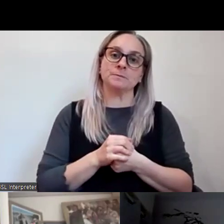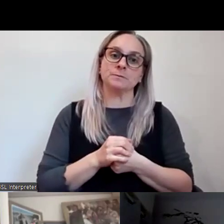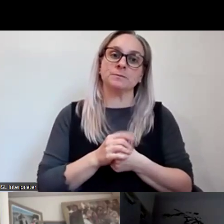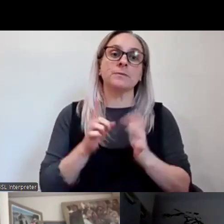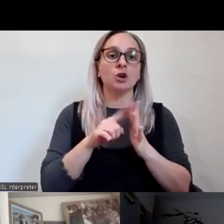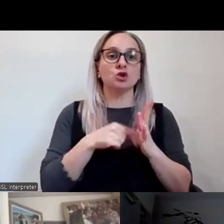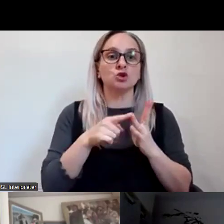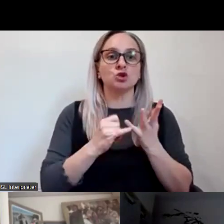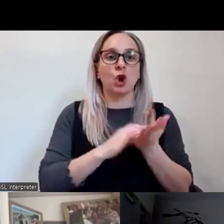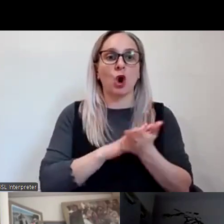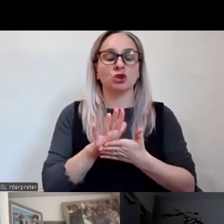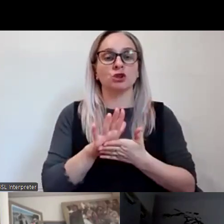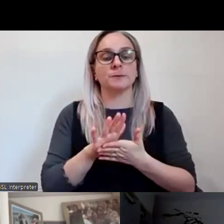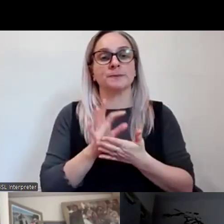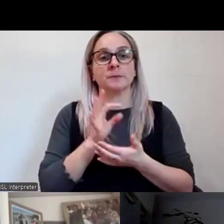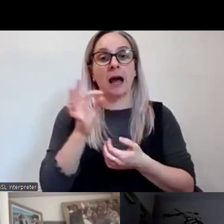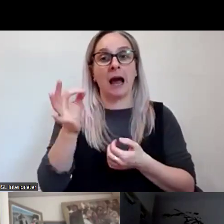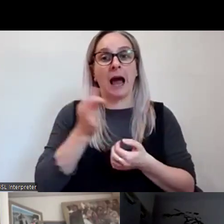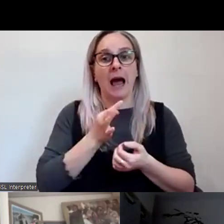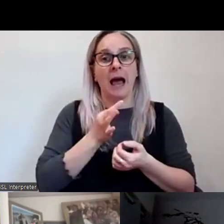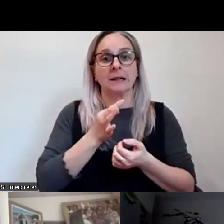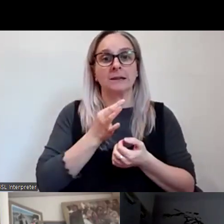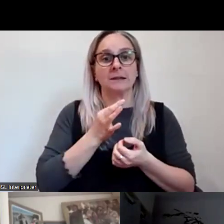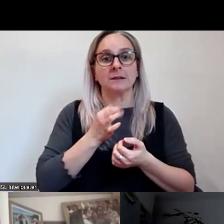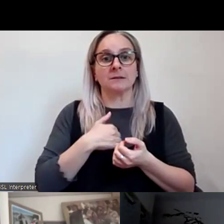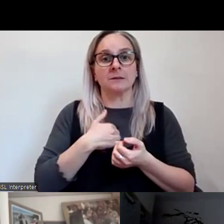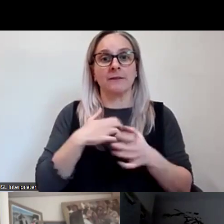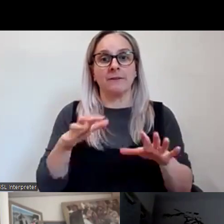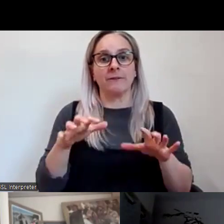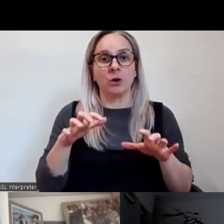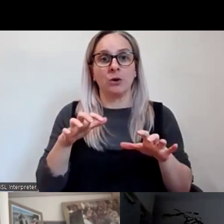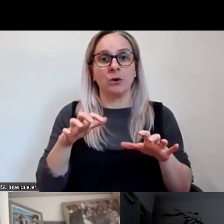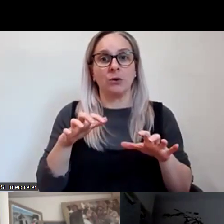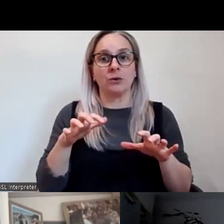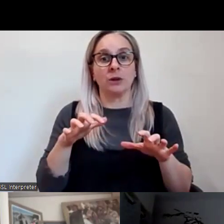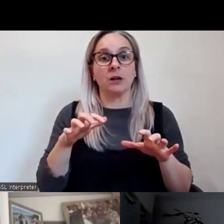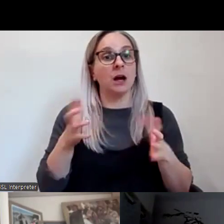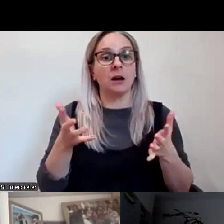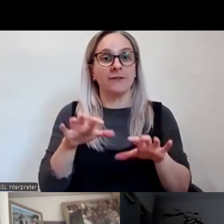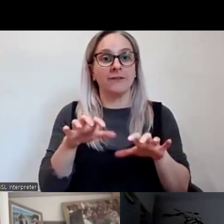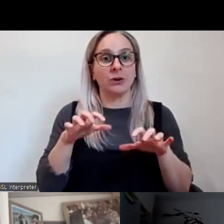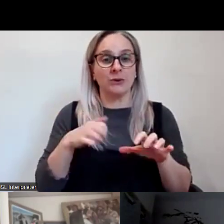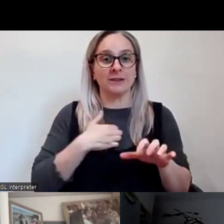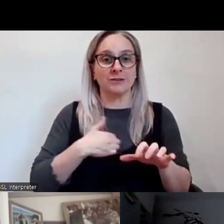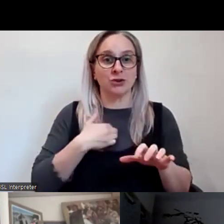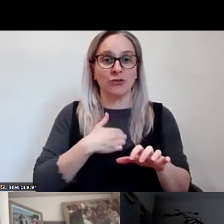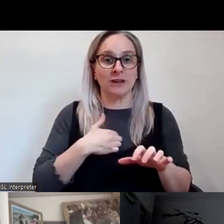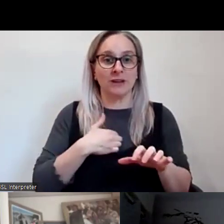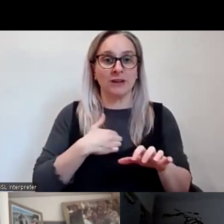Josh has asked, what if you work in an arts and culture role for a private company, not in the cultural sector?